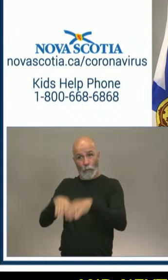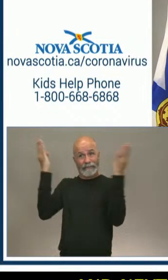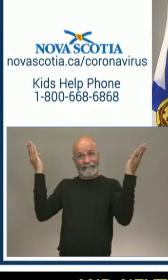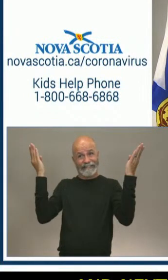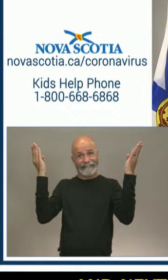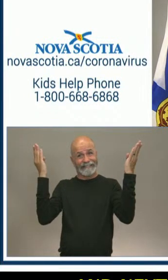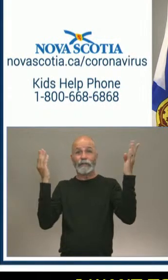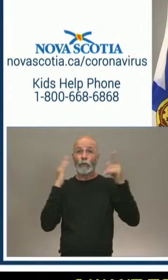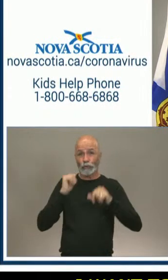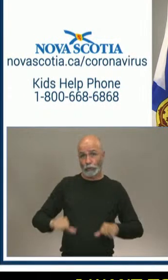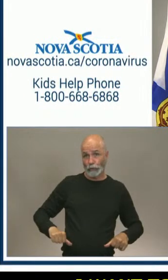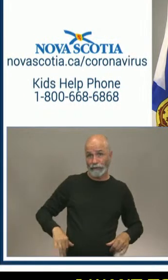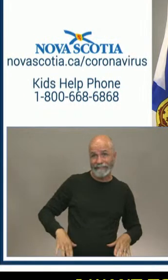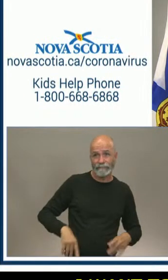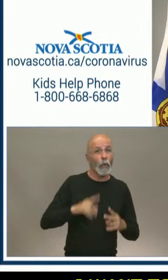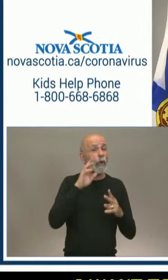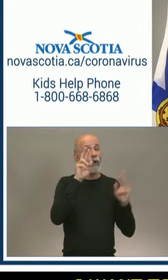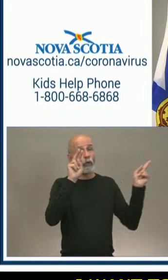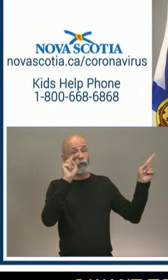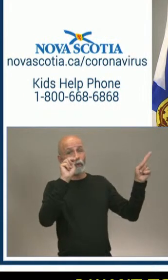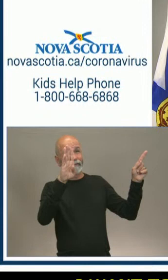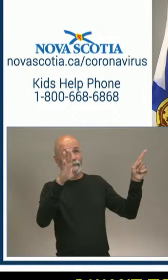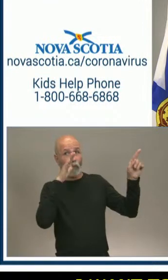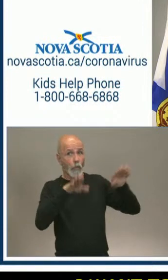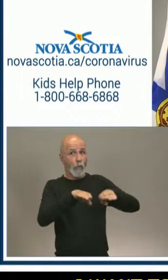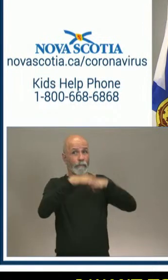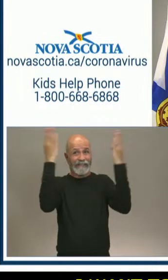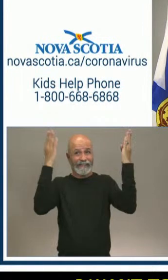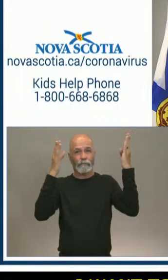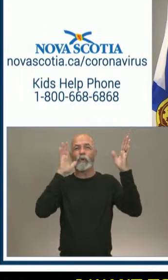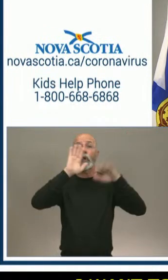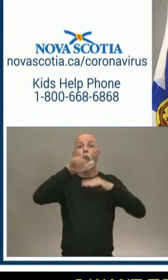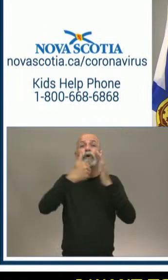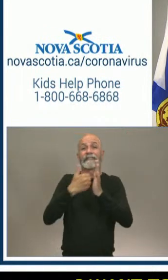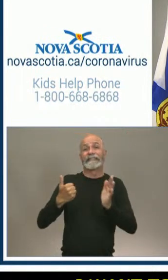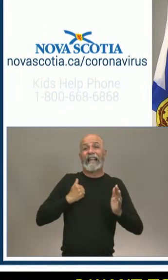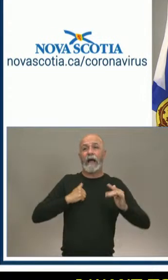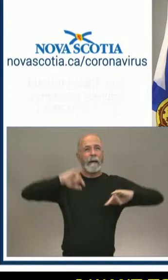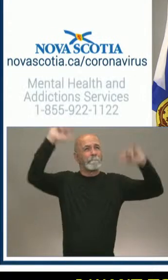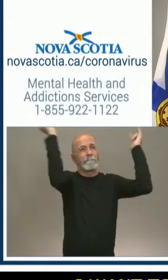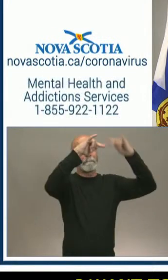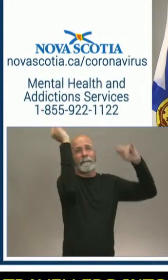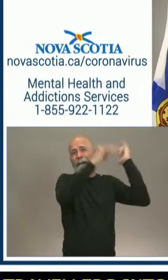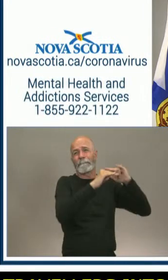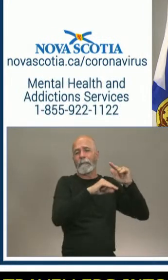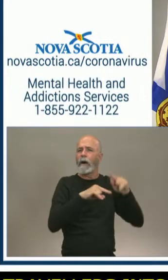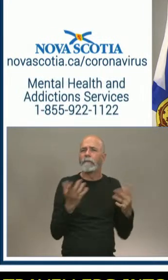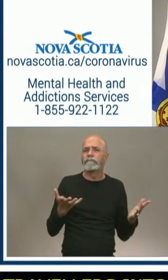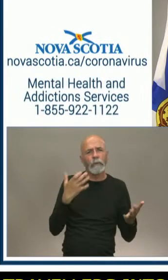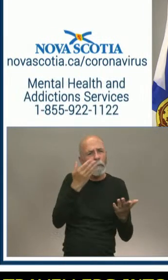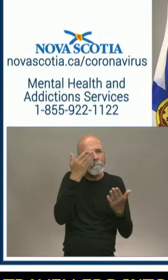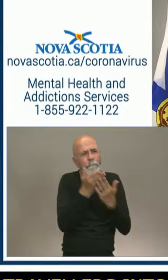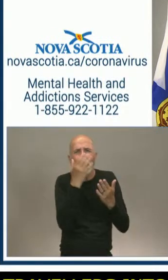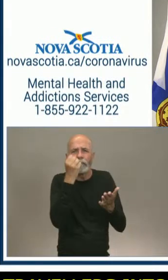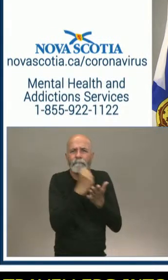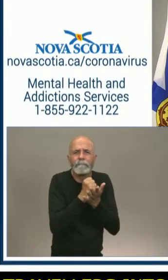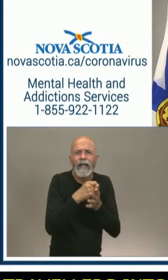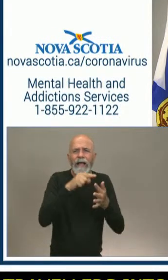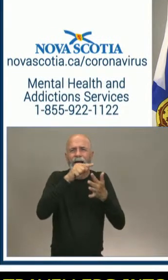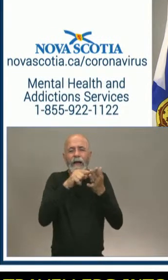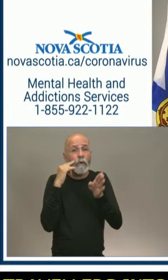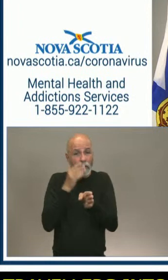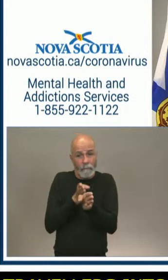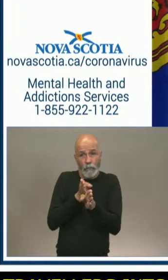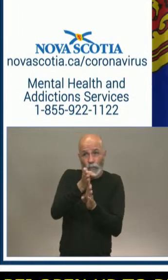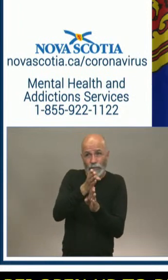of Atlantic residence will be required. I'm wondering how this sort of process at the land borders will be managed. So we still